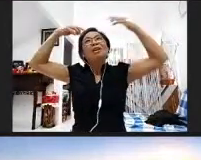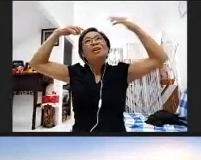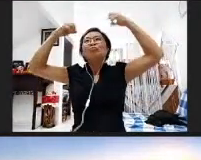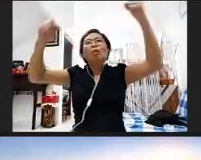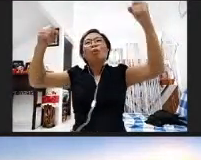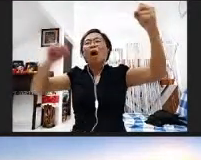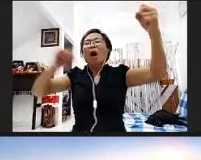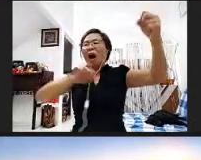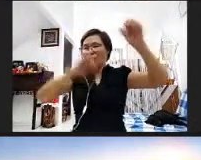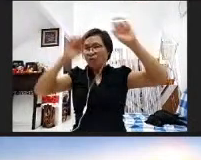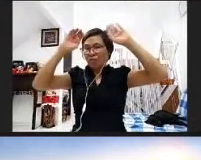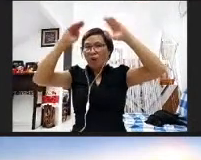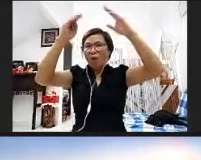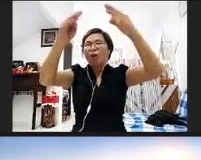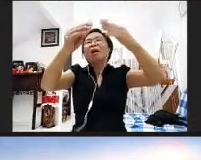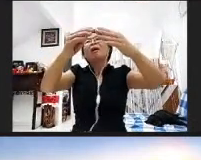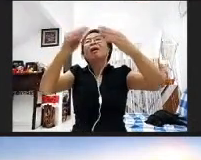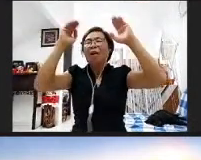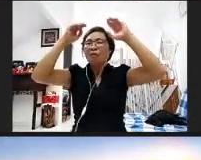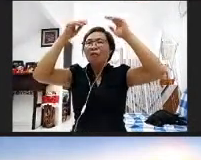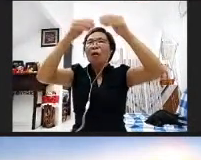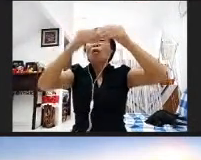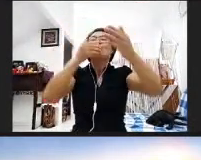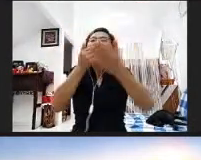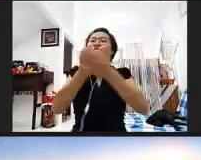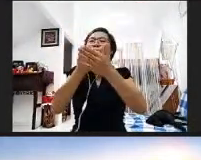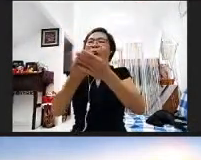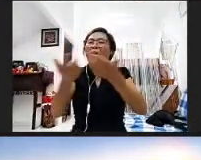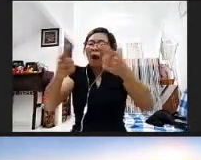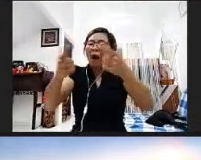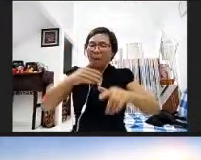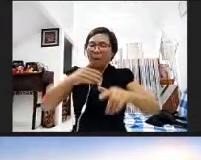little blessings, the little good things that happen in my life.